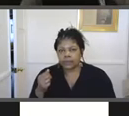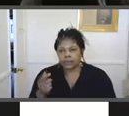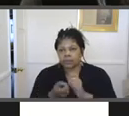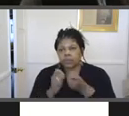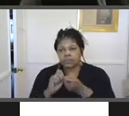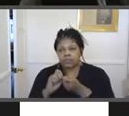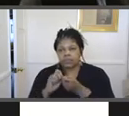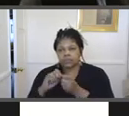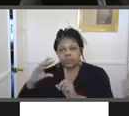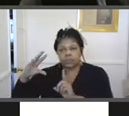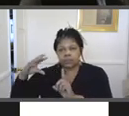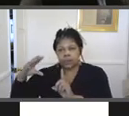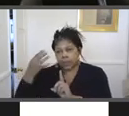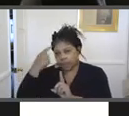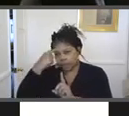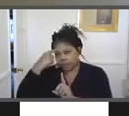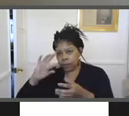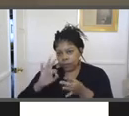Okay.